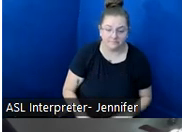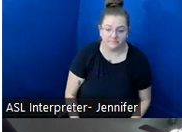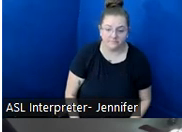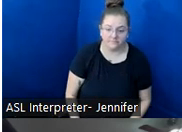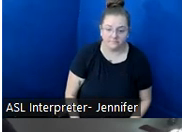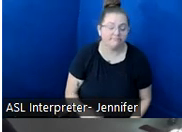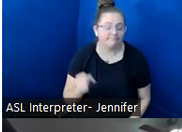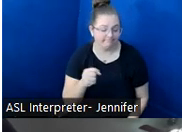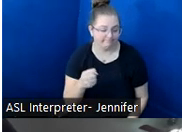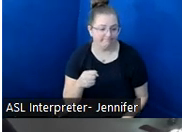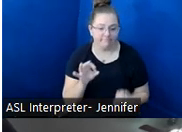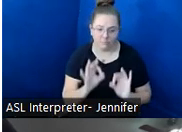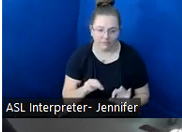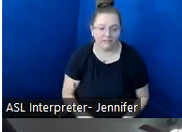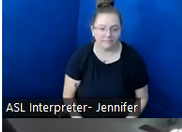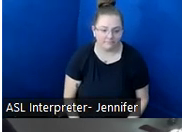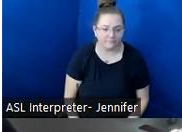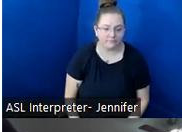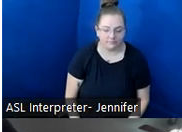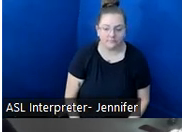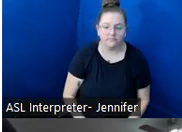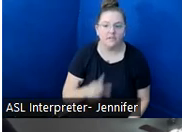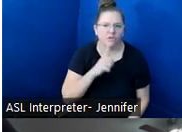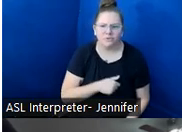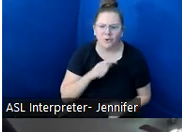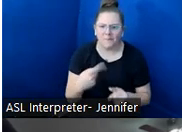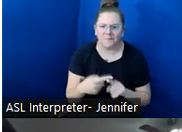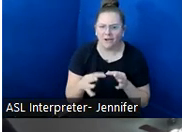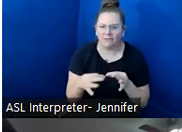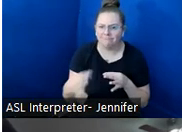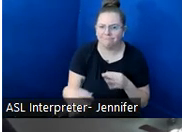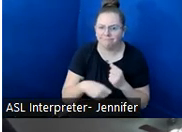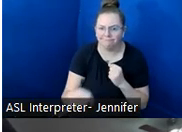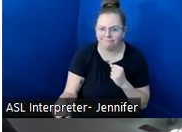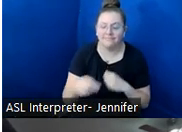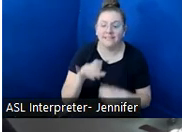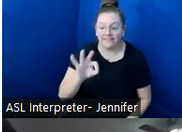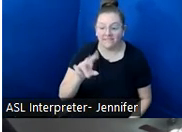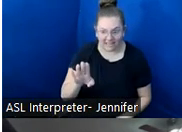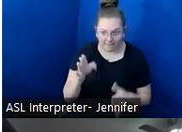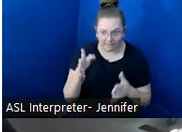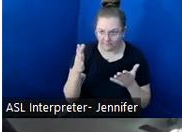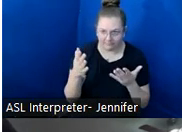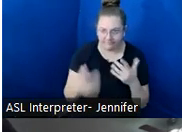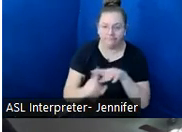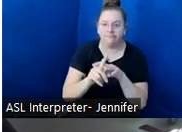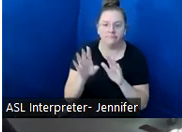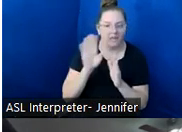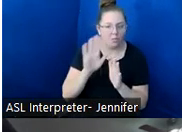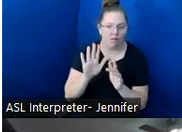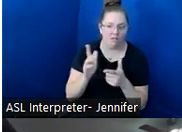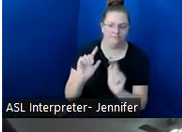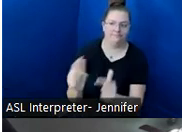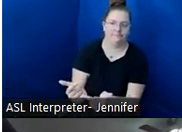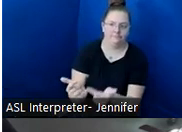Yep, perfect. All right. So sorry about the delay today. If Deb ends up coming back on, I'll have her take over the